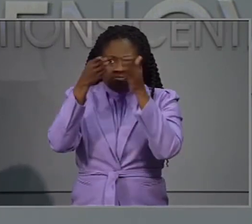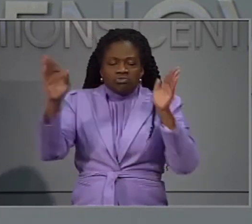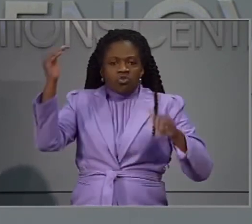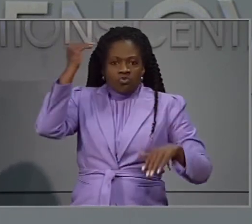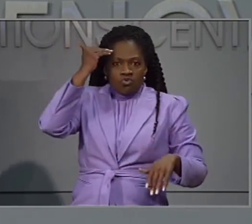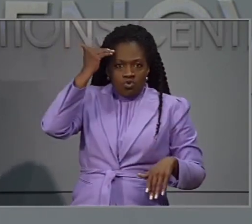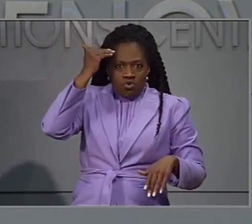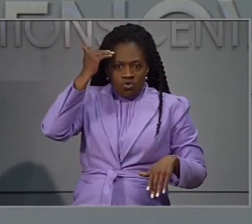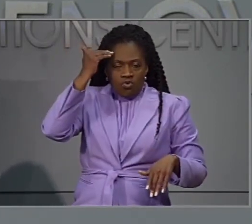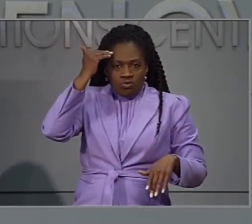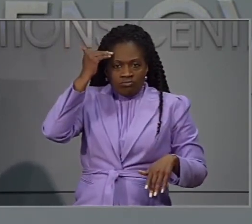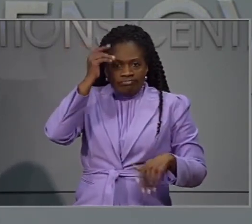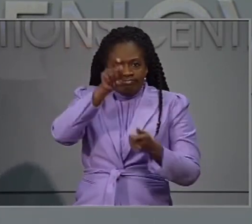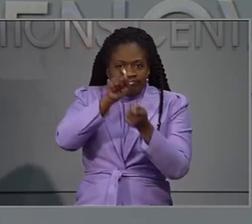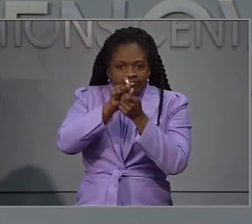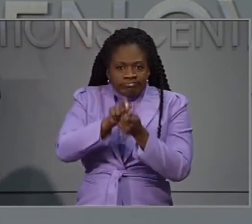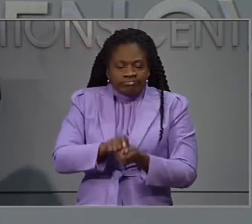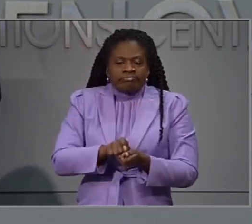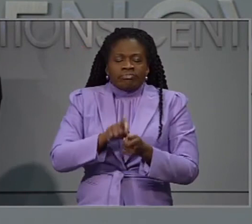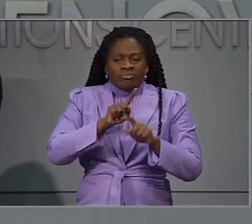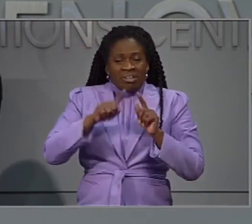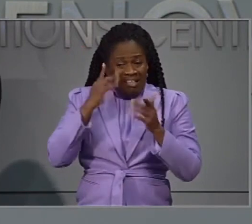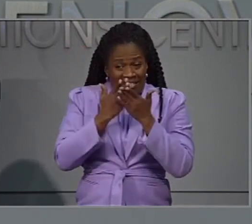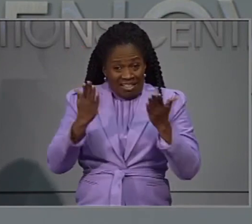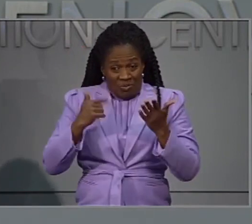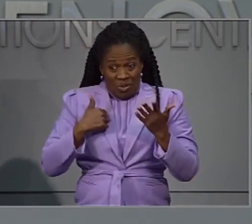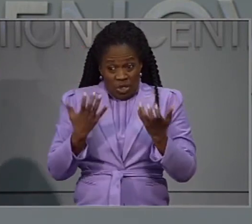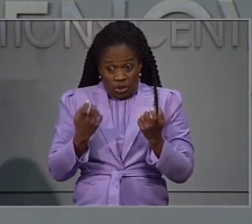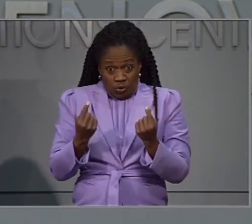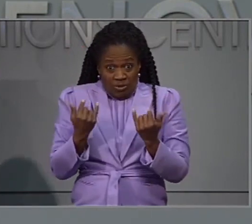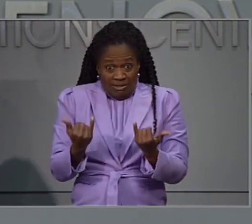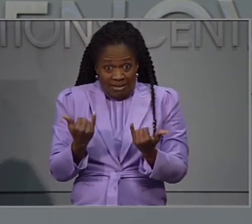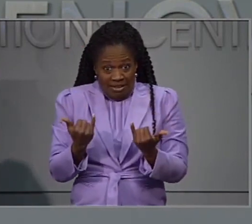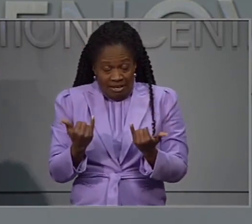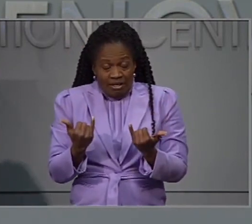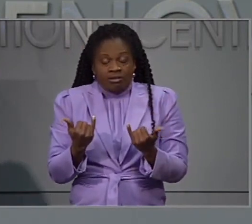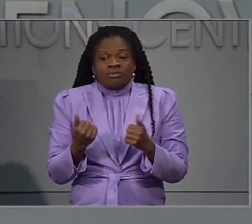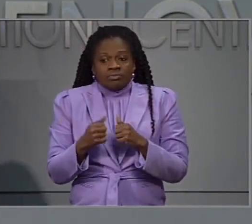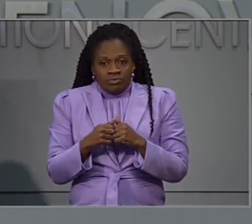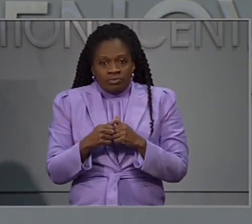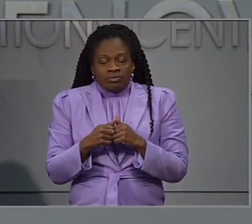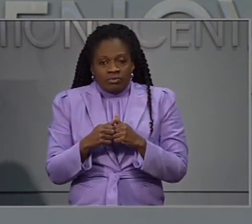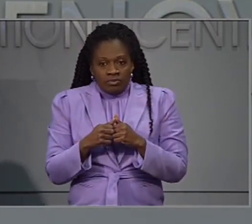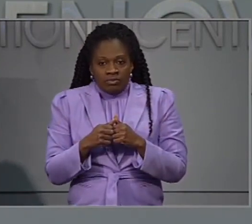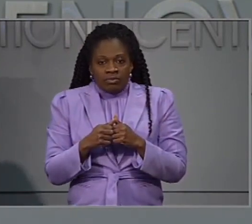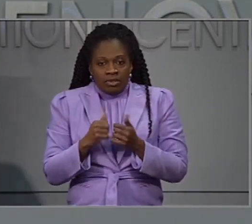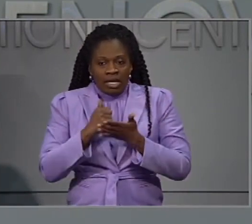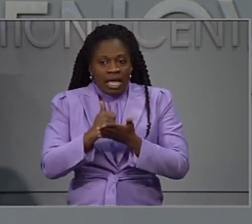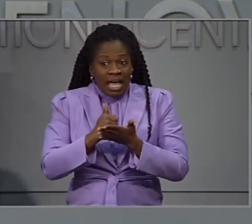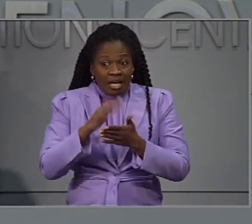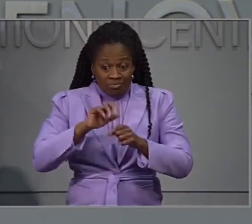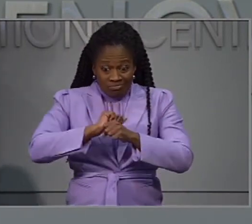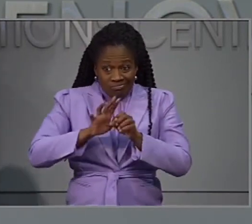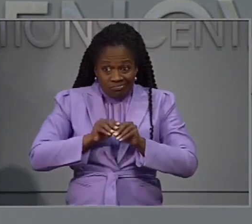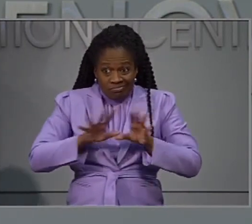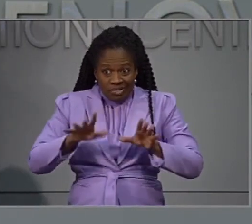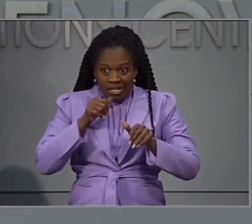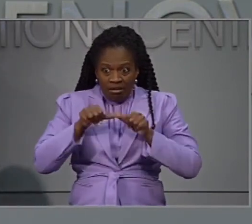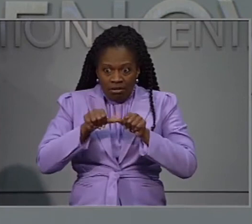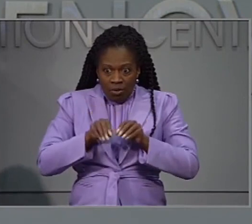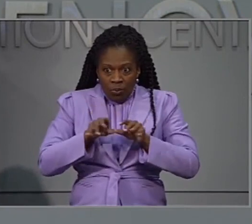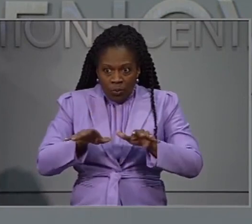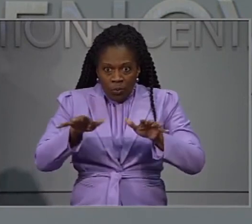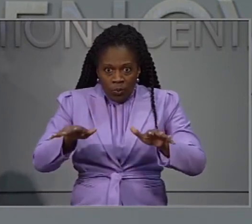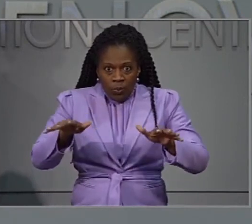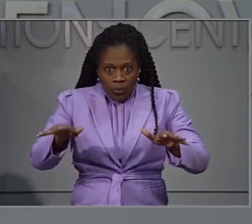as protect privacy. I think the things that we can do right now to help make sure that virus does not spread in our community